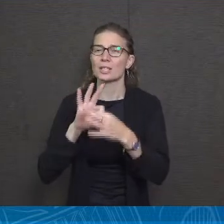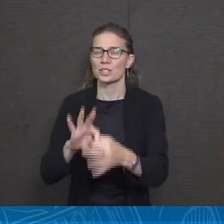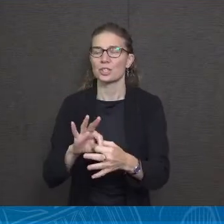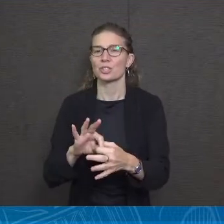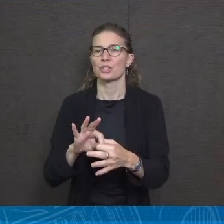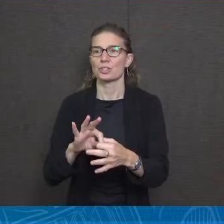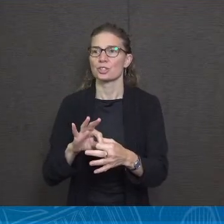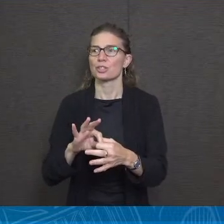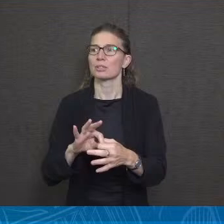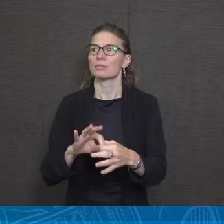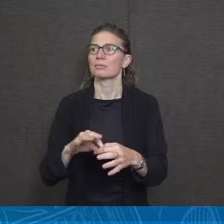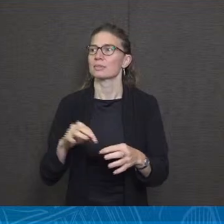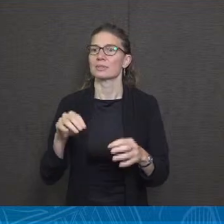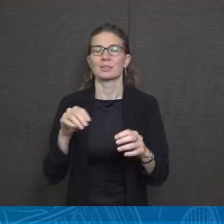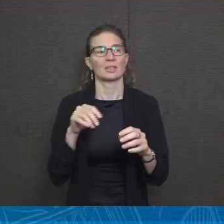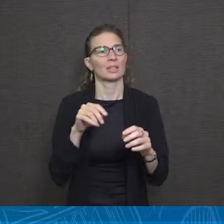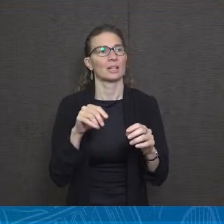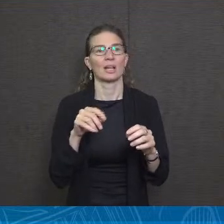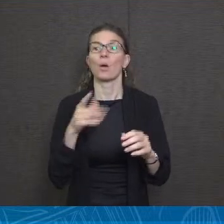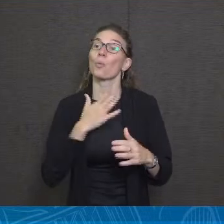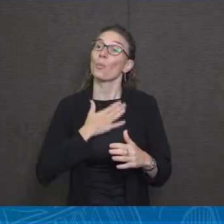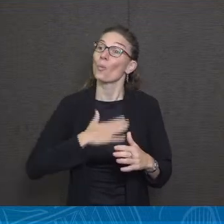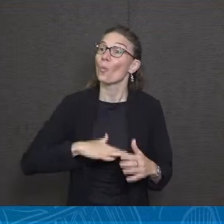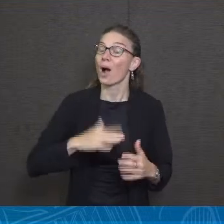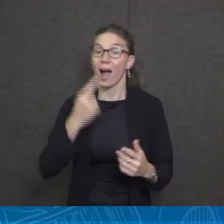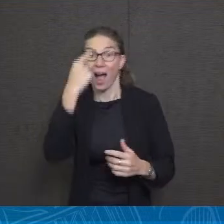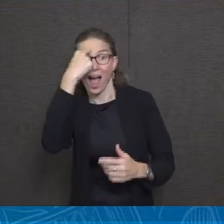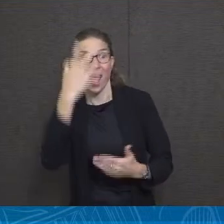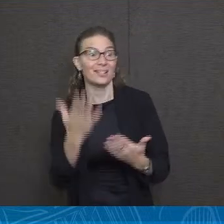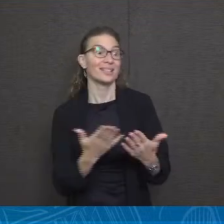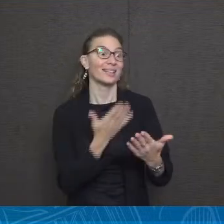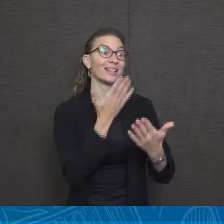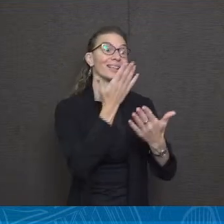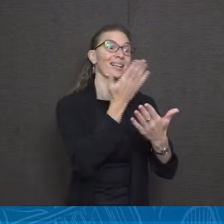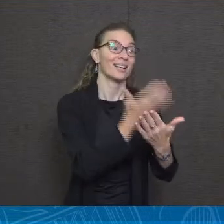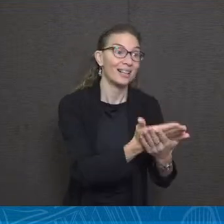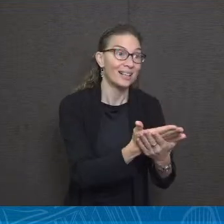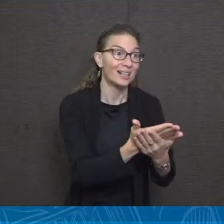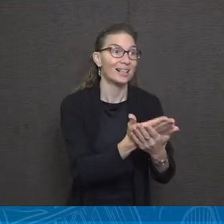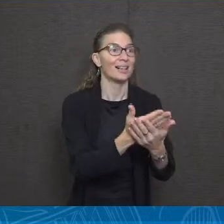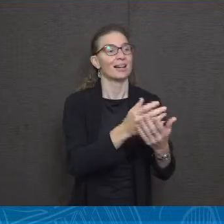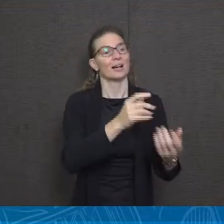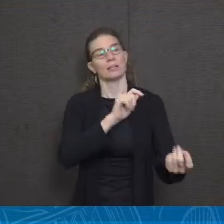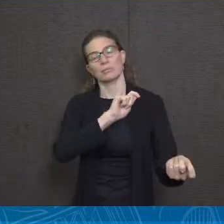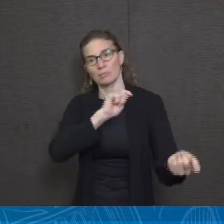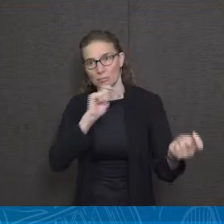as Finau was talking about. 2 reflections here.